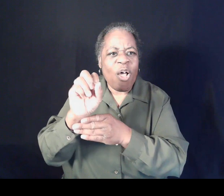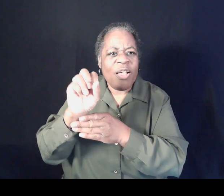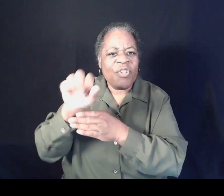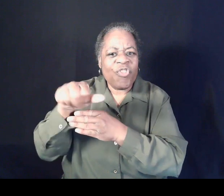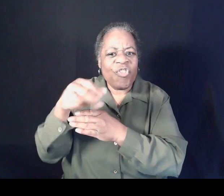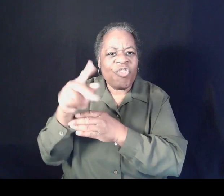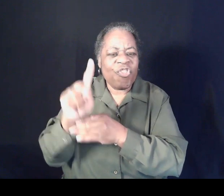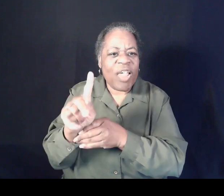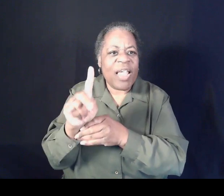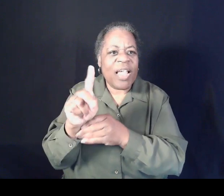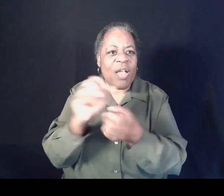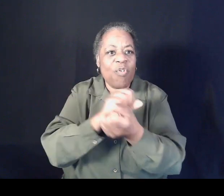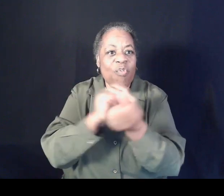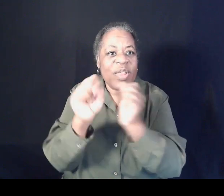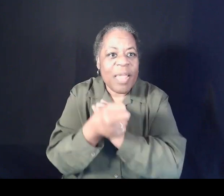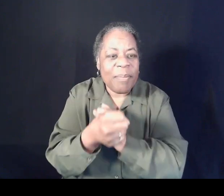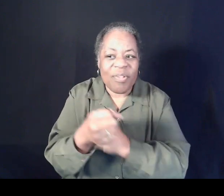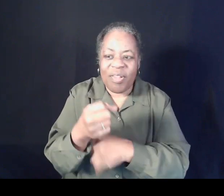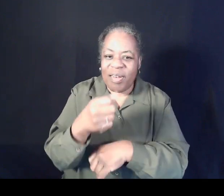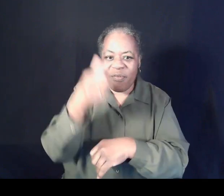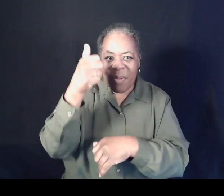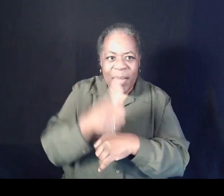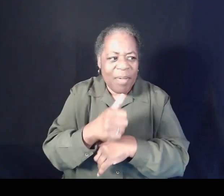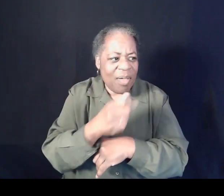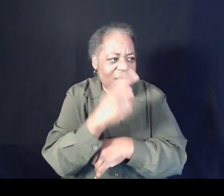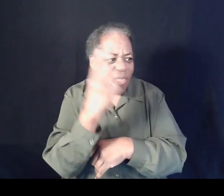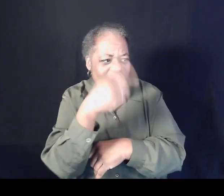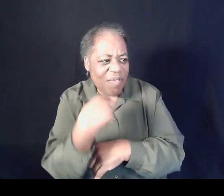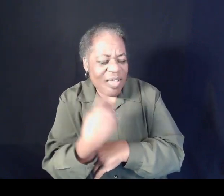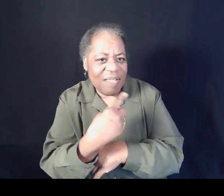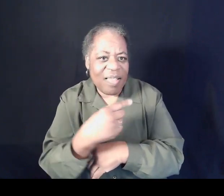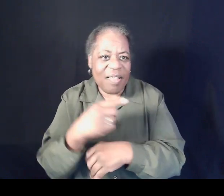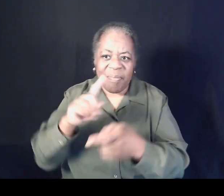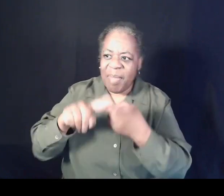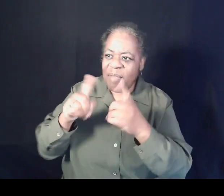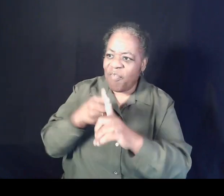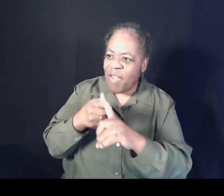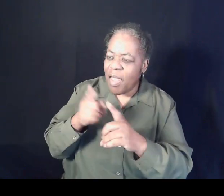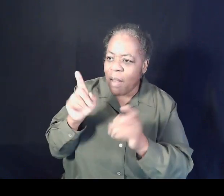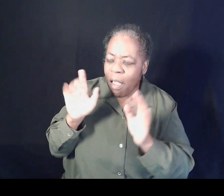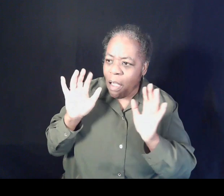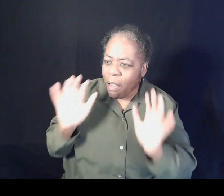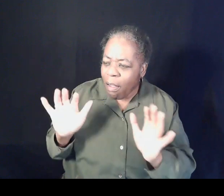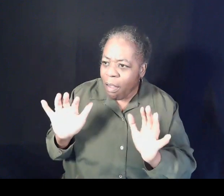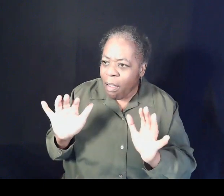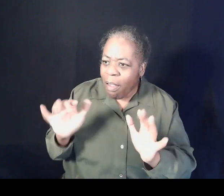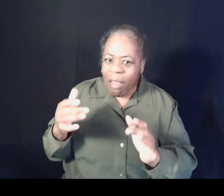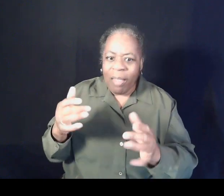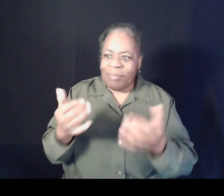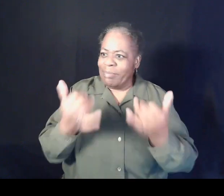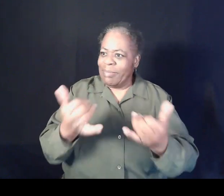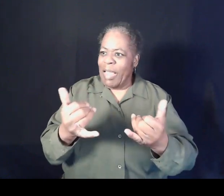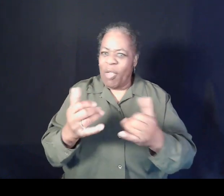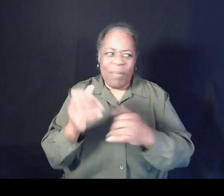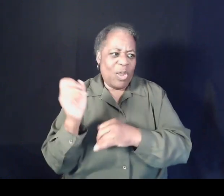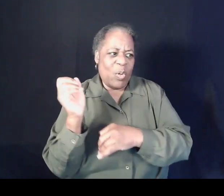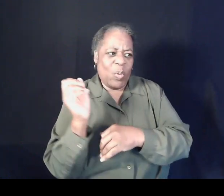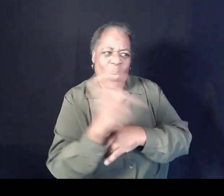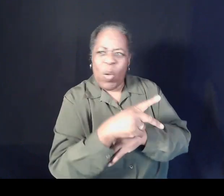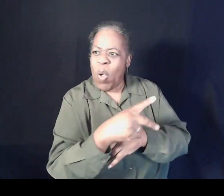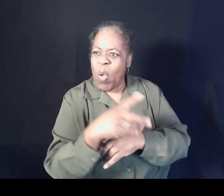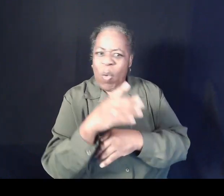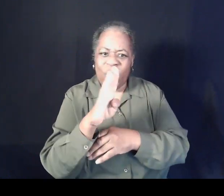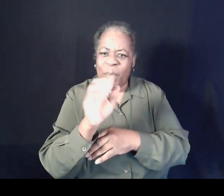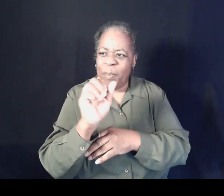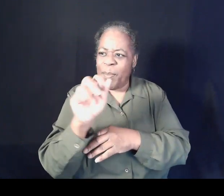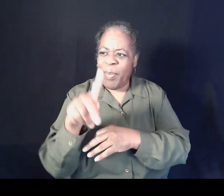remember the look on their faces. One of my friends, who was like wonderfully impulsive, he says, I'm going to Blockbuster right